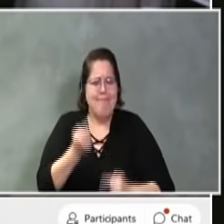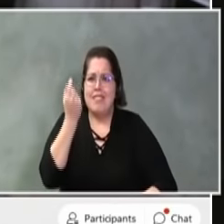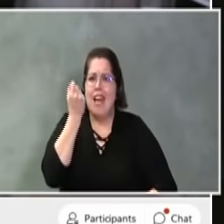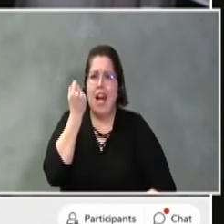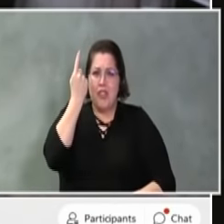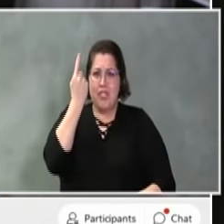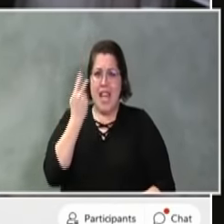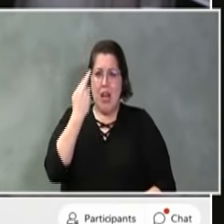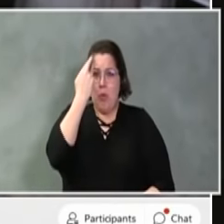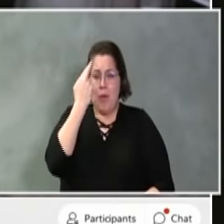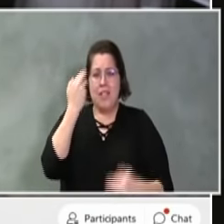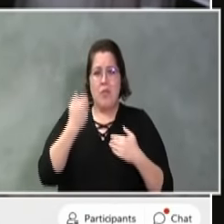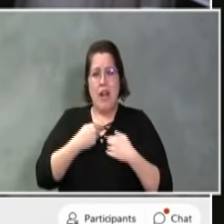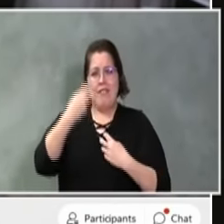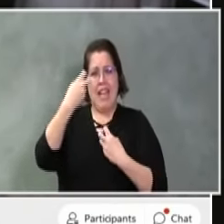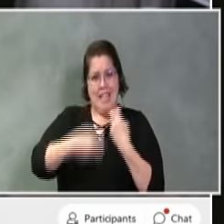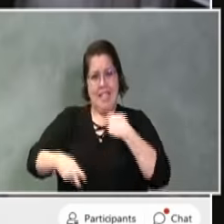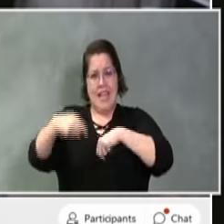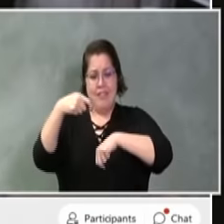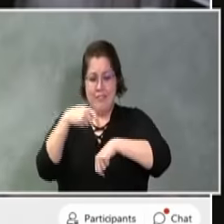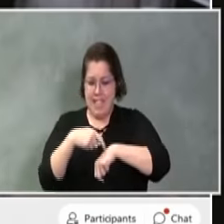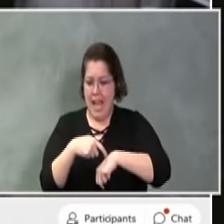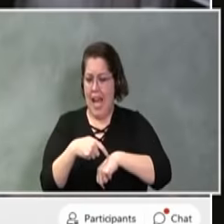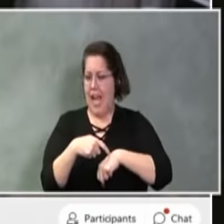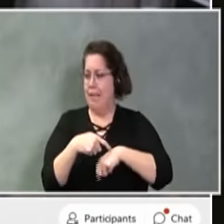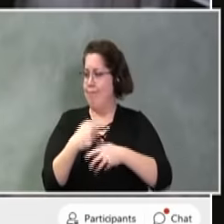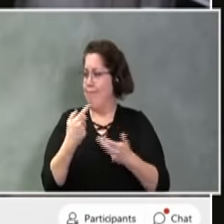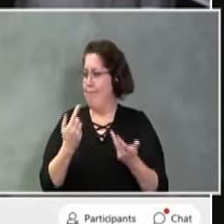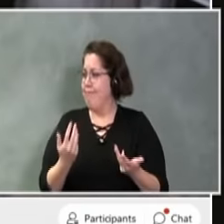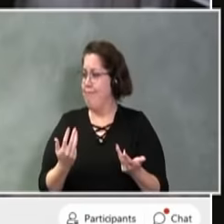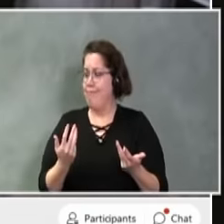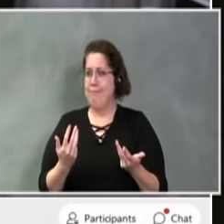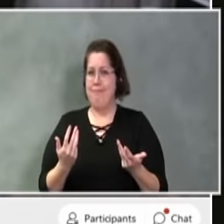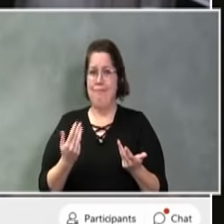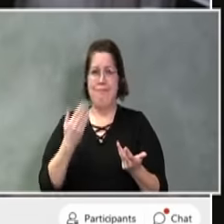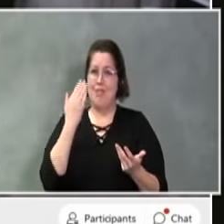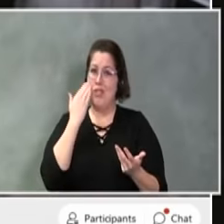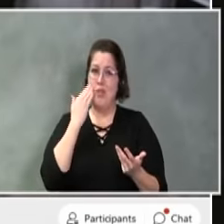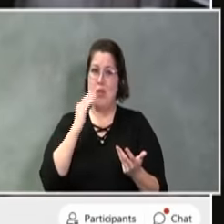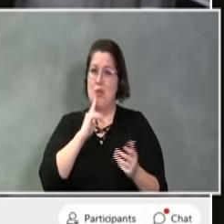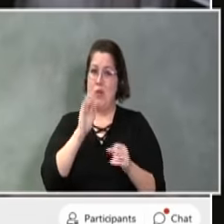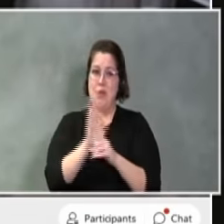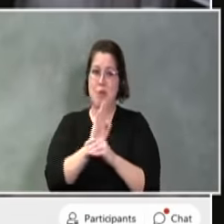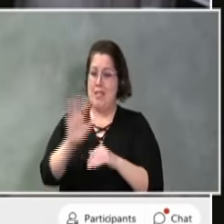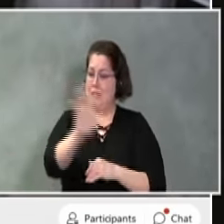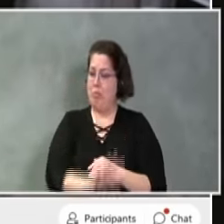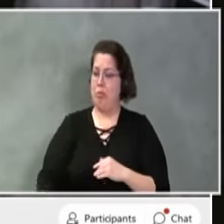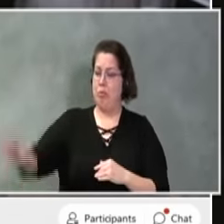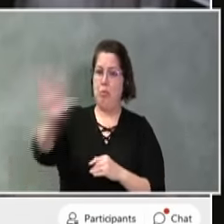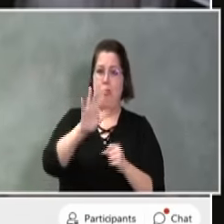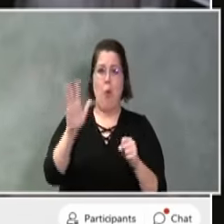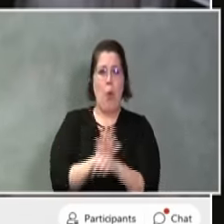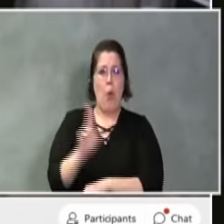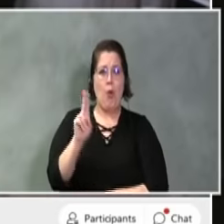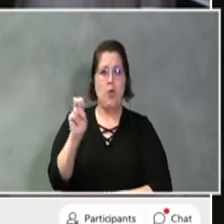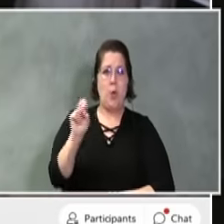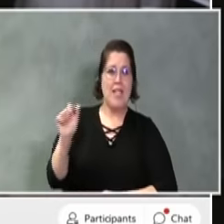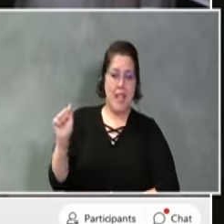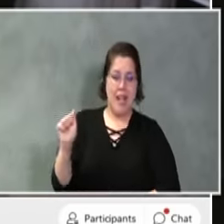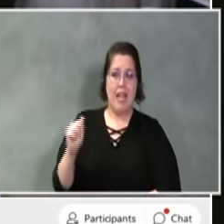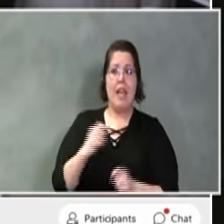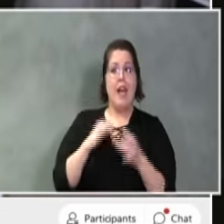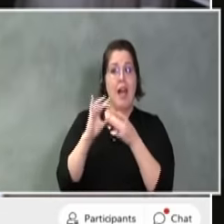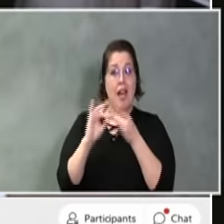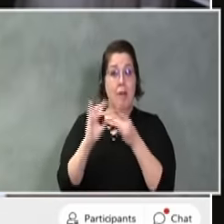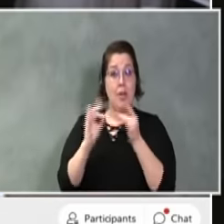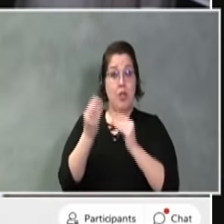we're having such a difficult time. Of course, it's across the United States. And I mentioned in at least a